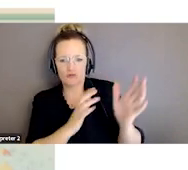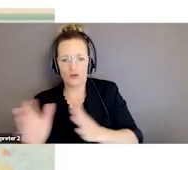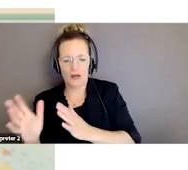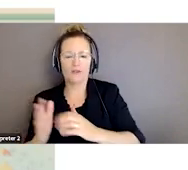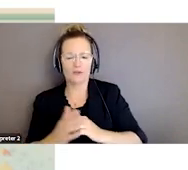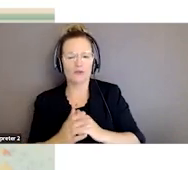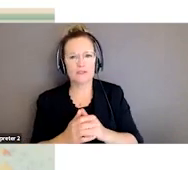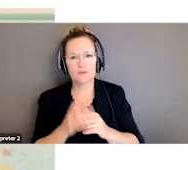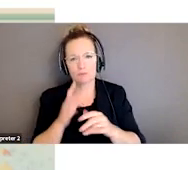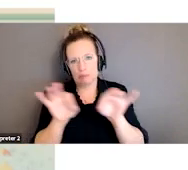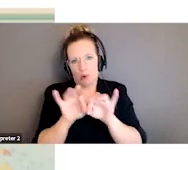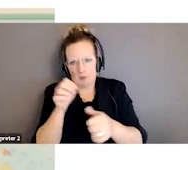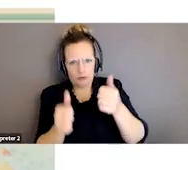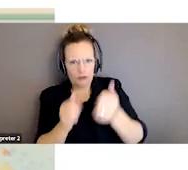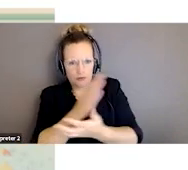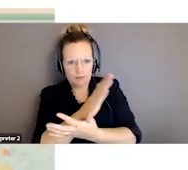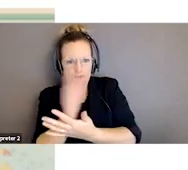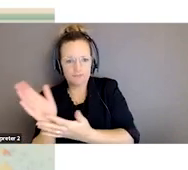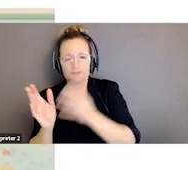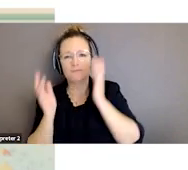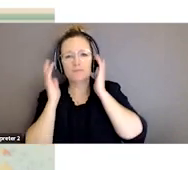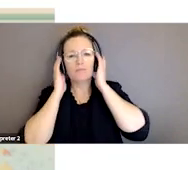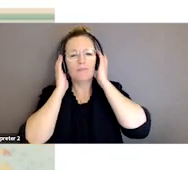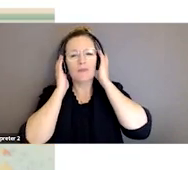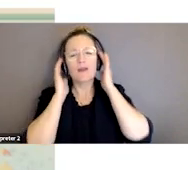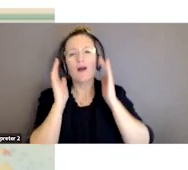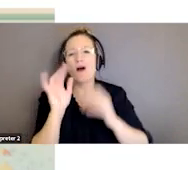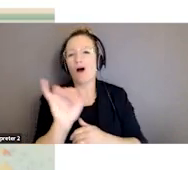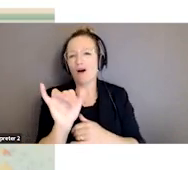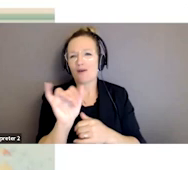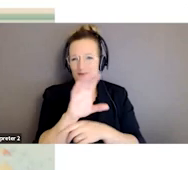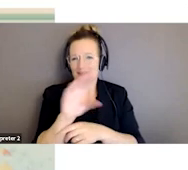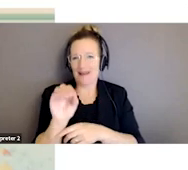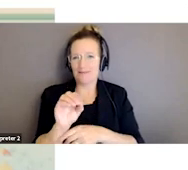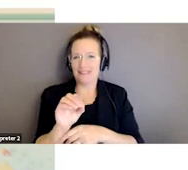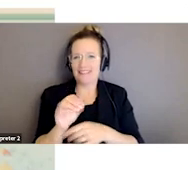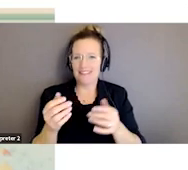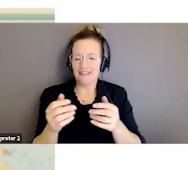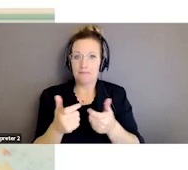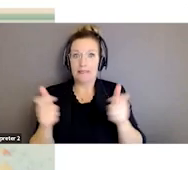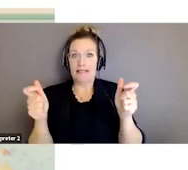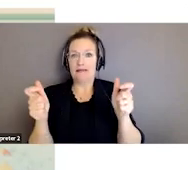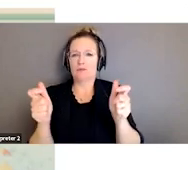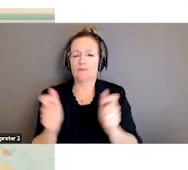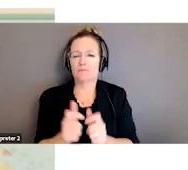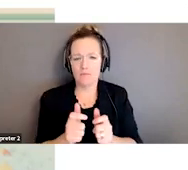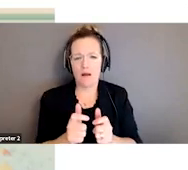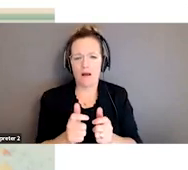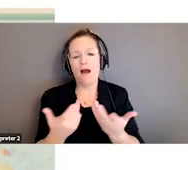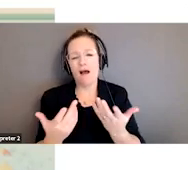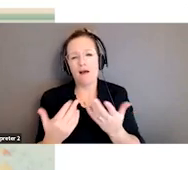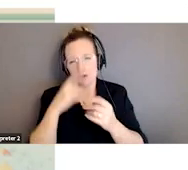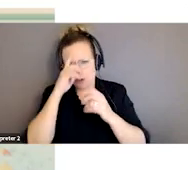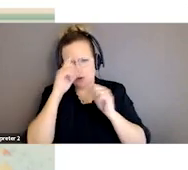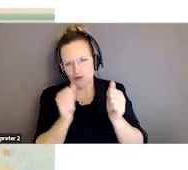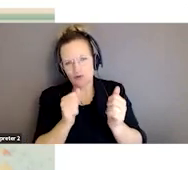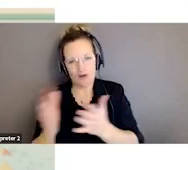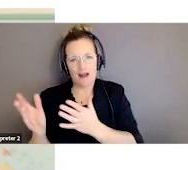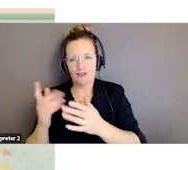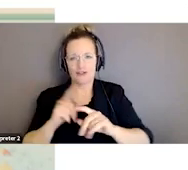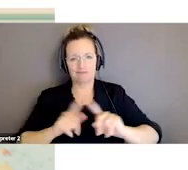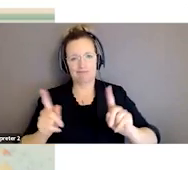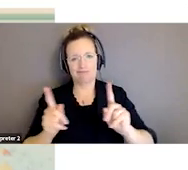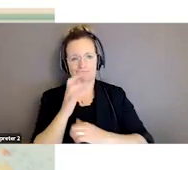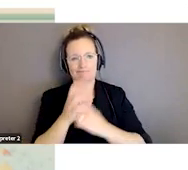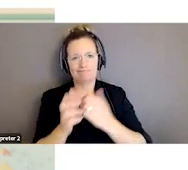Also, the size and stage of a company will make a big difference to how you approach a filing strategy. As you can imagine, a larger company would have